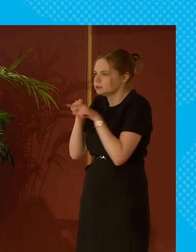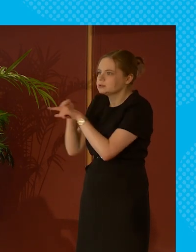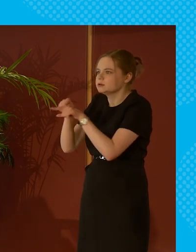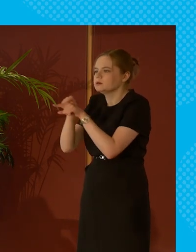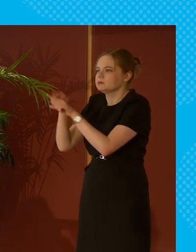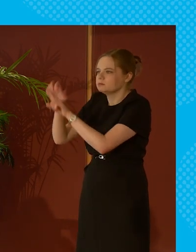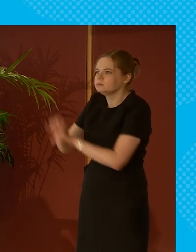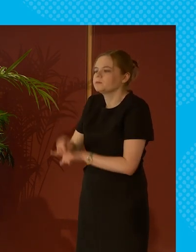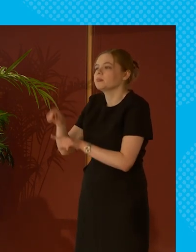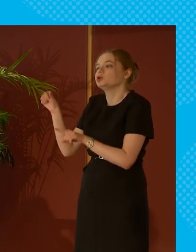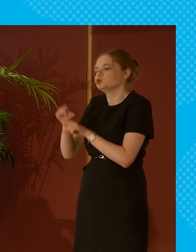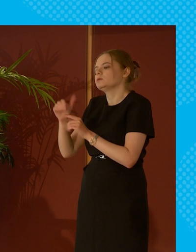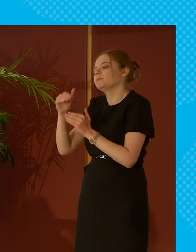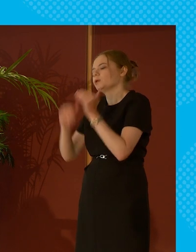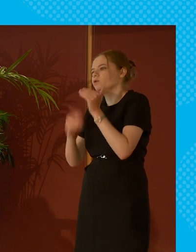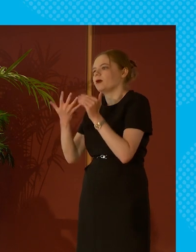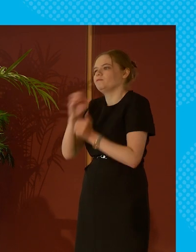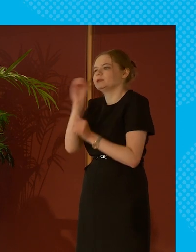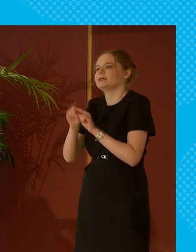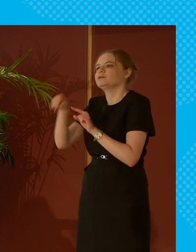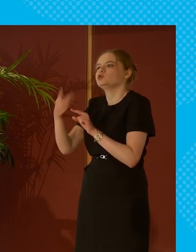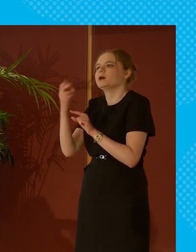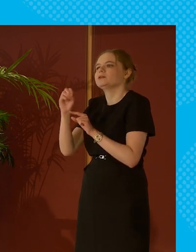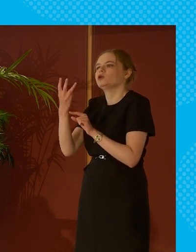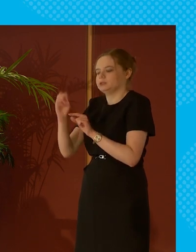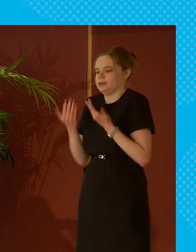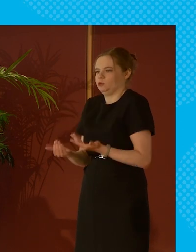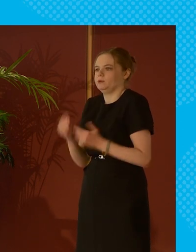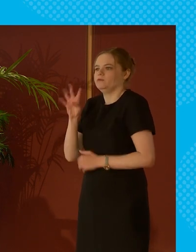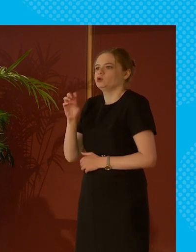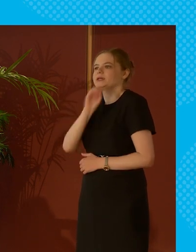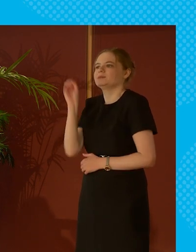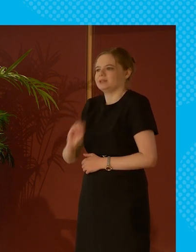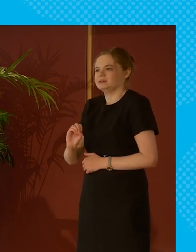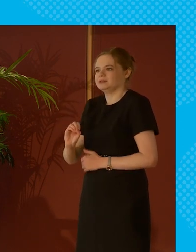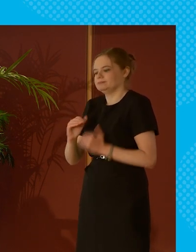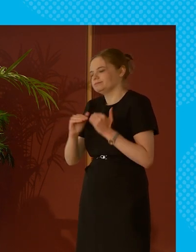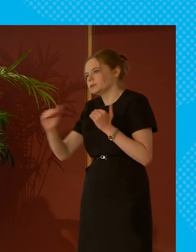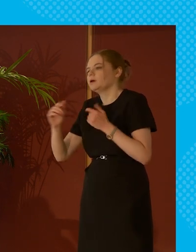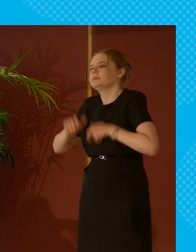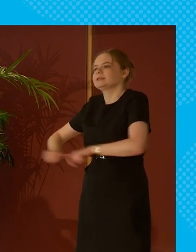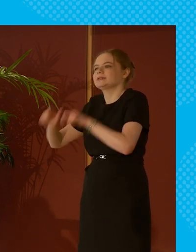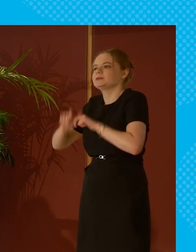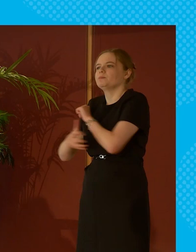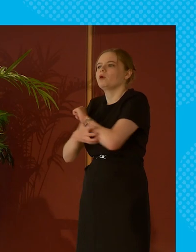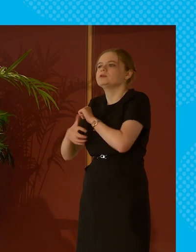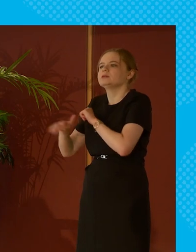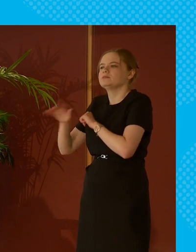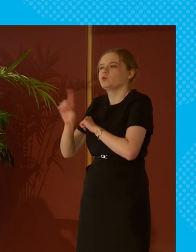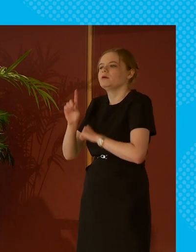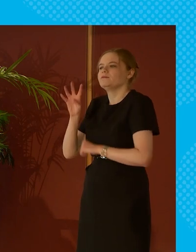to get that below 5% by 2030 and that's currently hovering around 14% and persistent poverty is currently